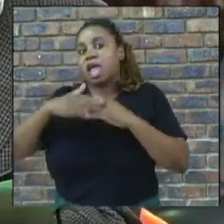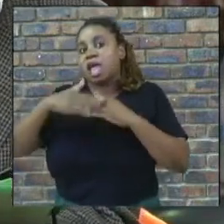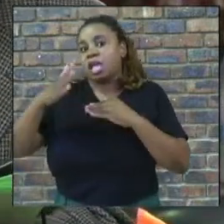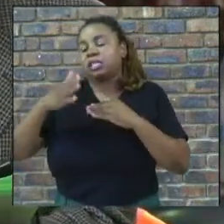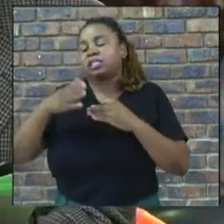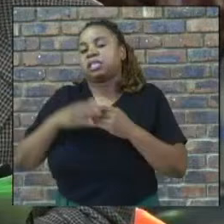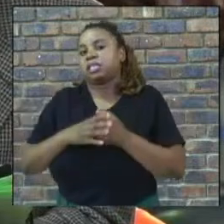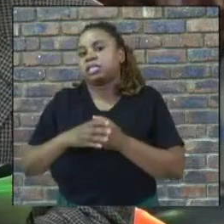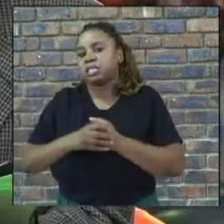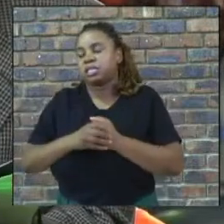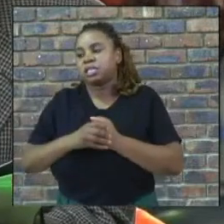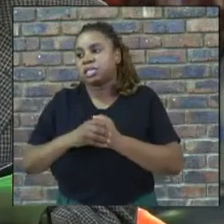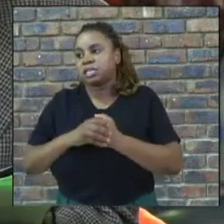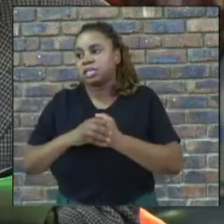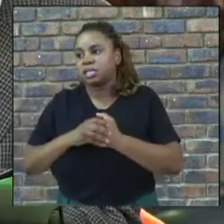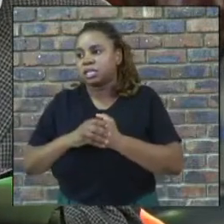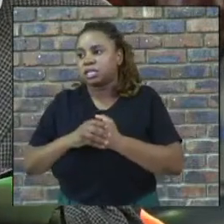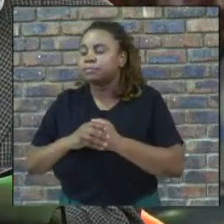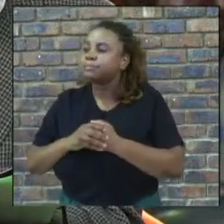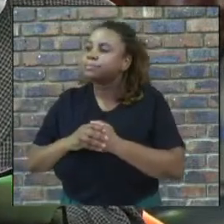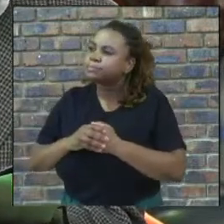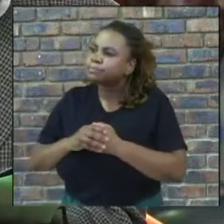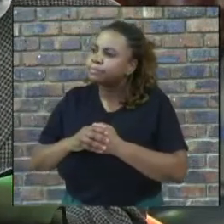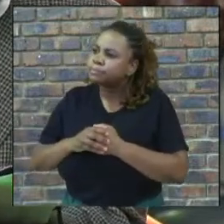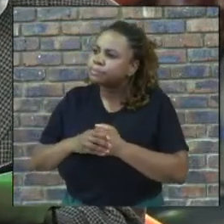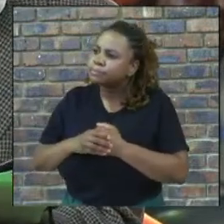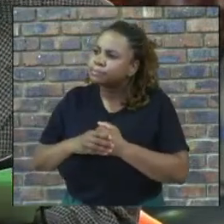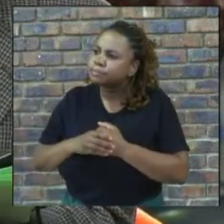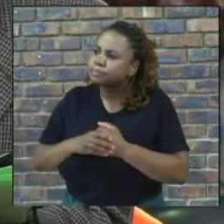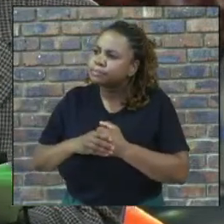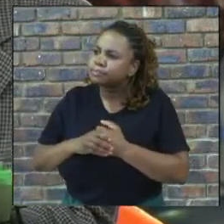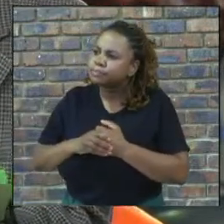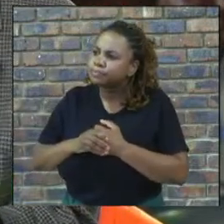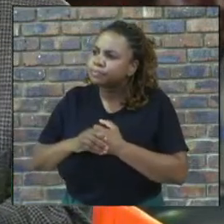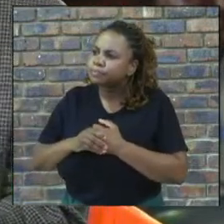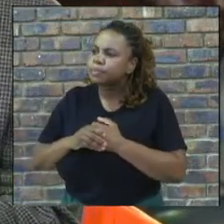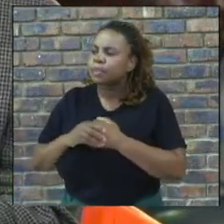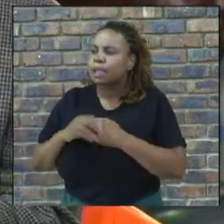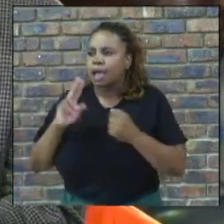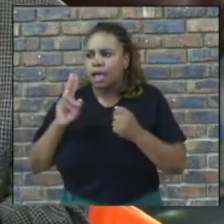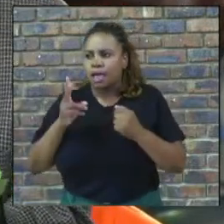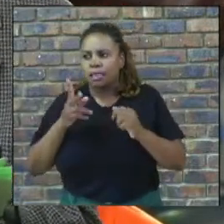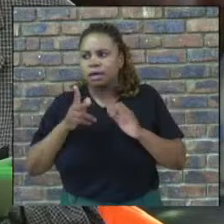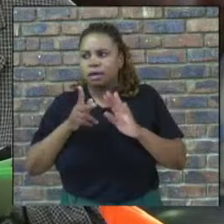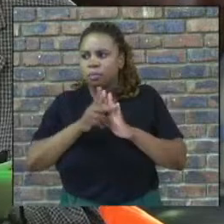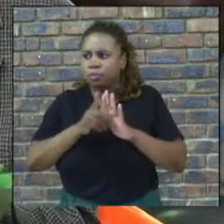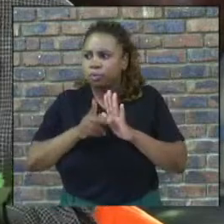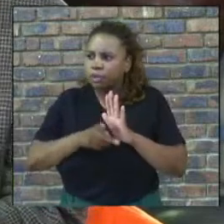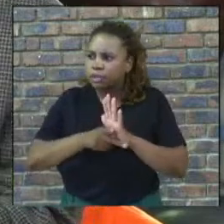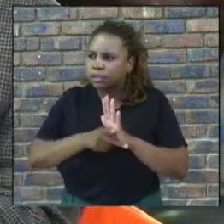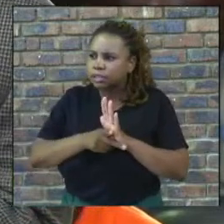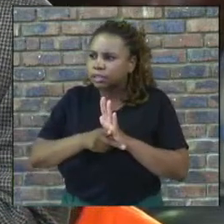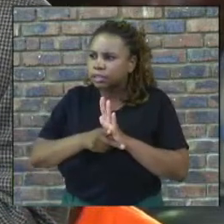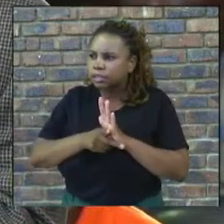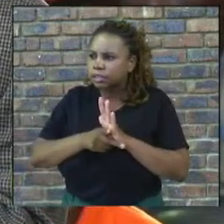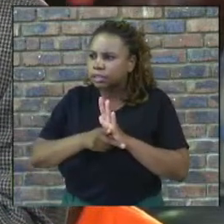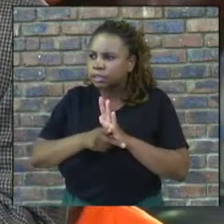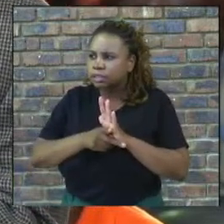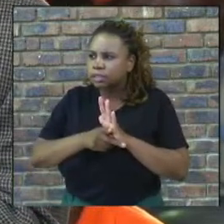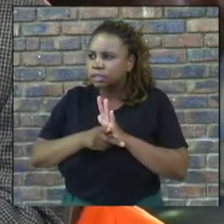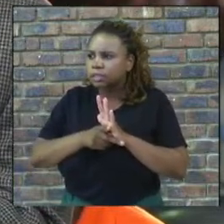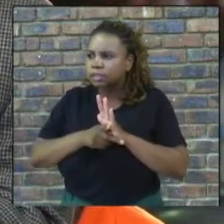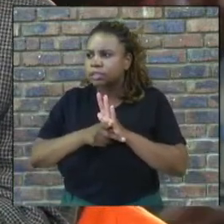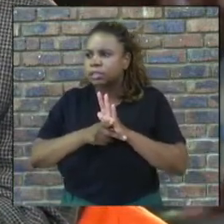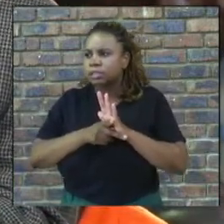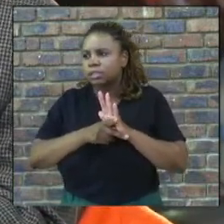Engwe hape ke batlang ho ihlahisa hape ko tabeng tsa di bank policies. Le yona ntse re bana le bothata, if mohlomong o patala policy ko